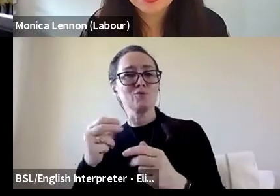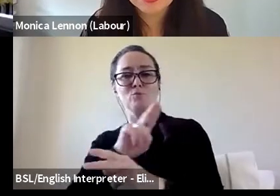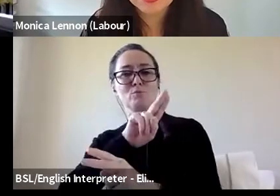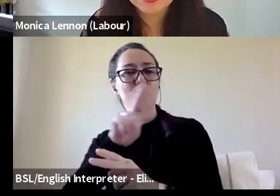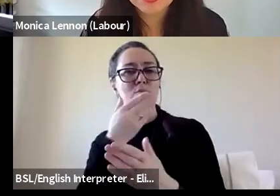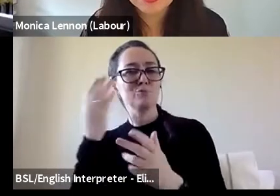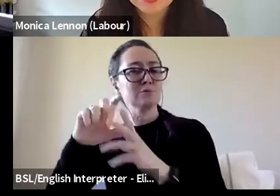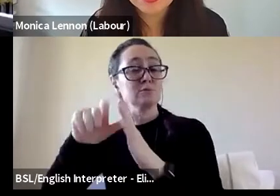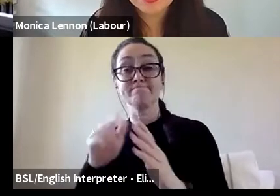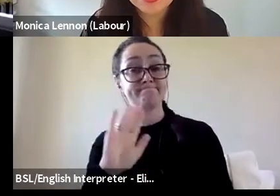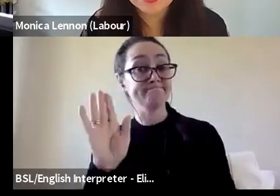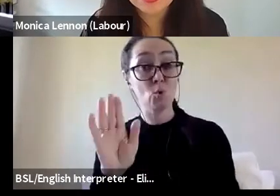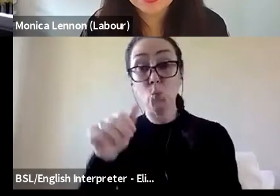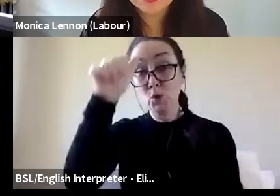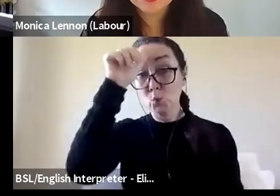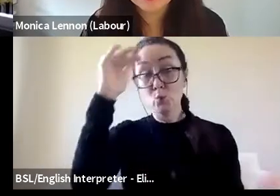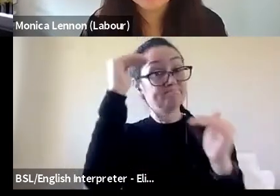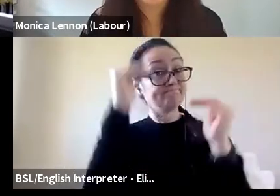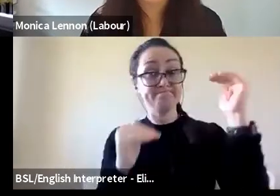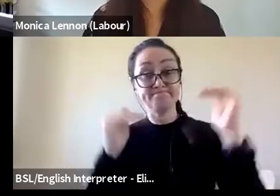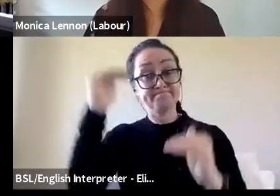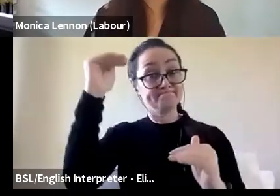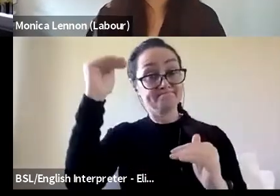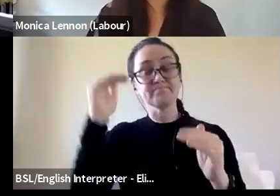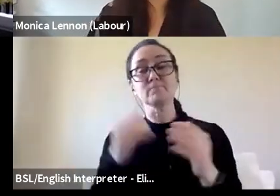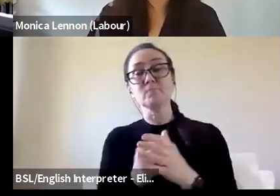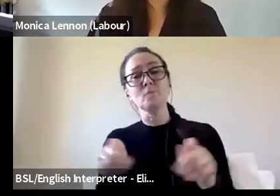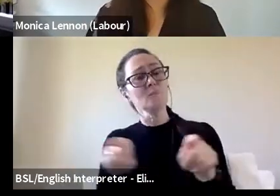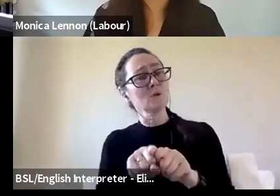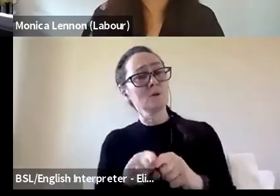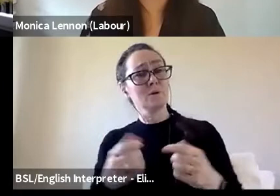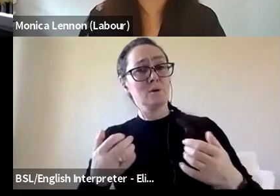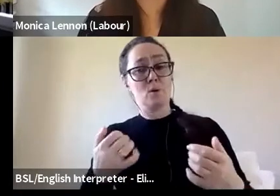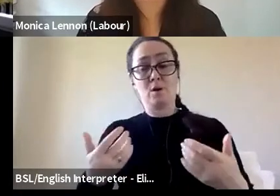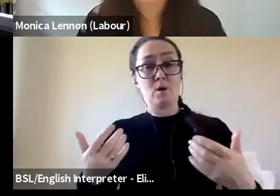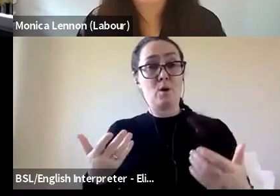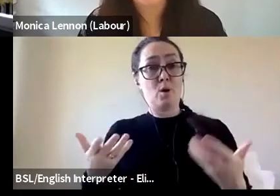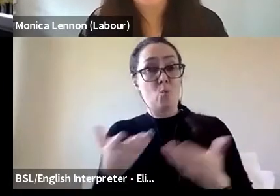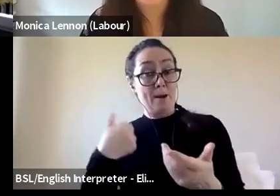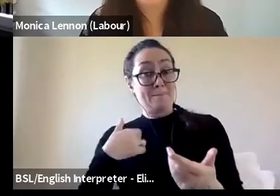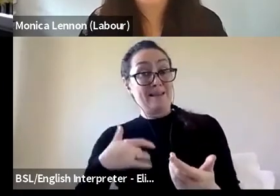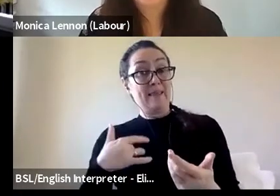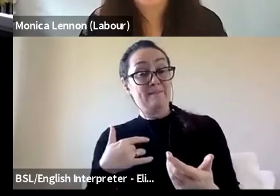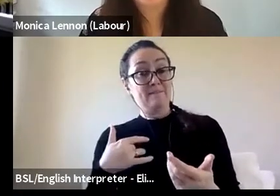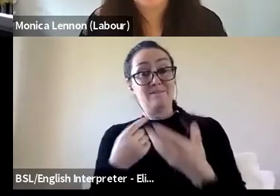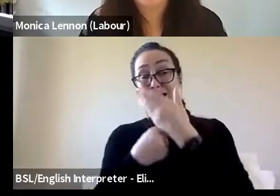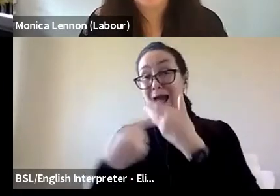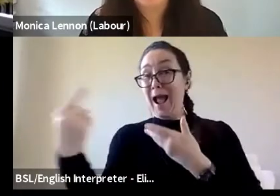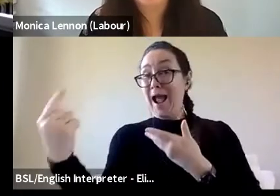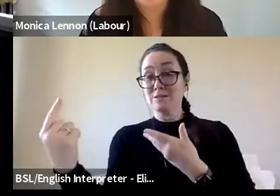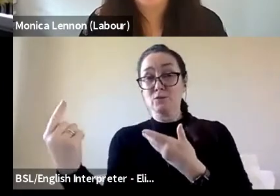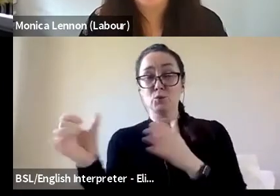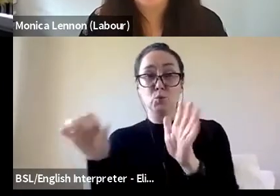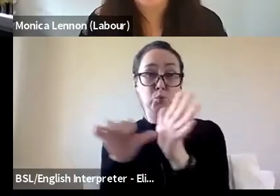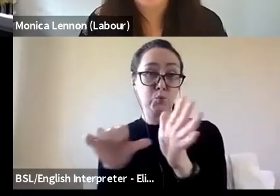to be broken down. Particularly where I'm from, isolation is a huge barrier, not only but particularly to disabled people.